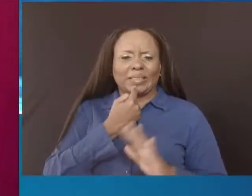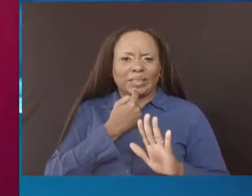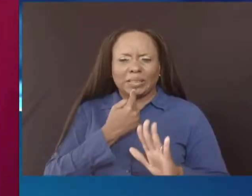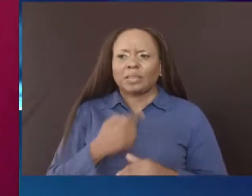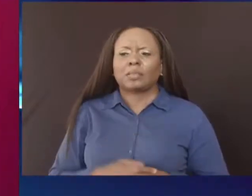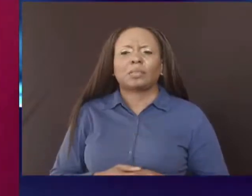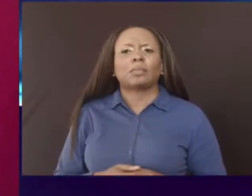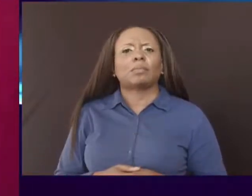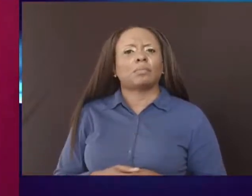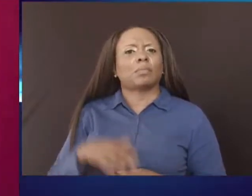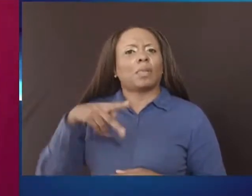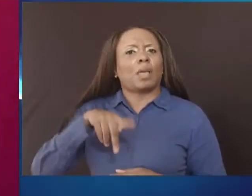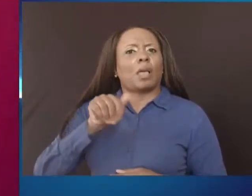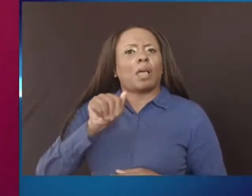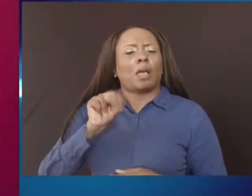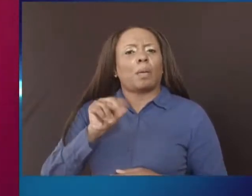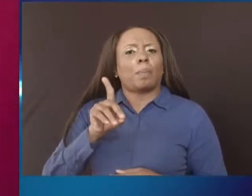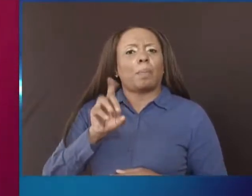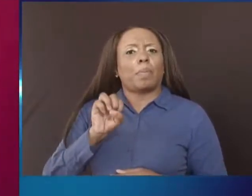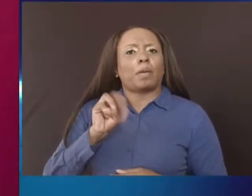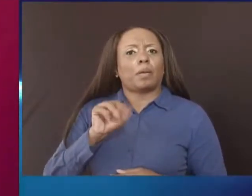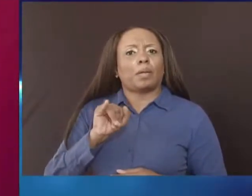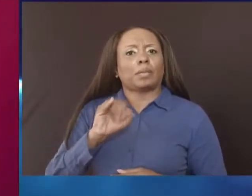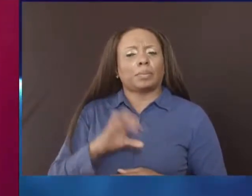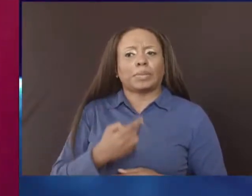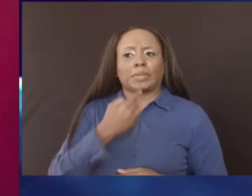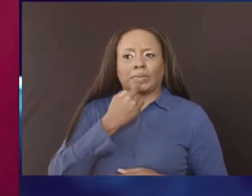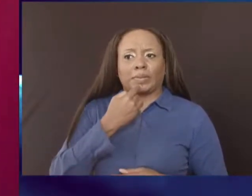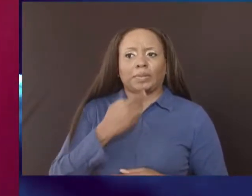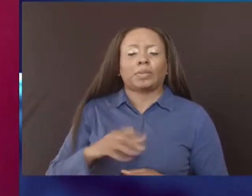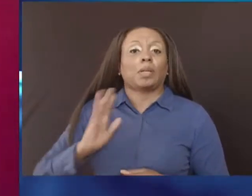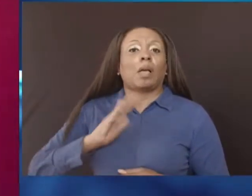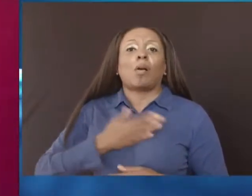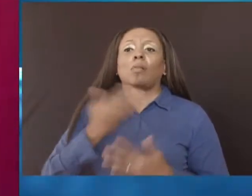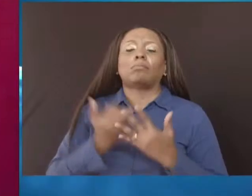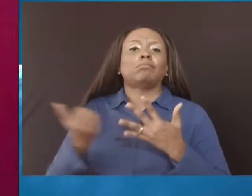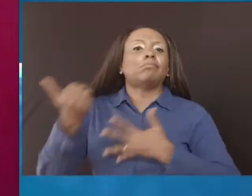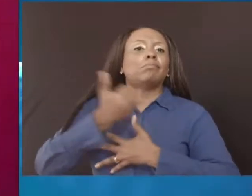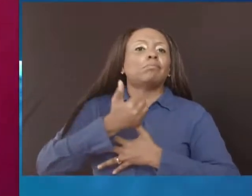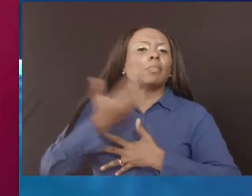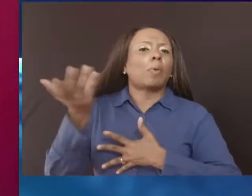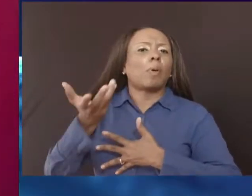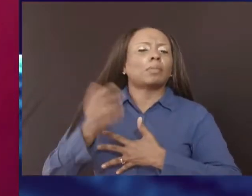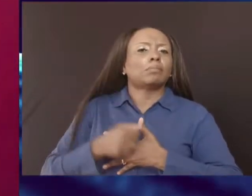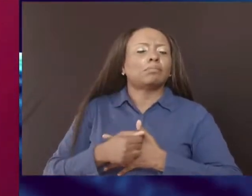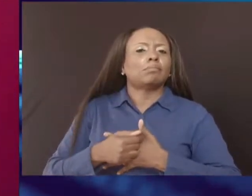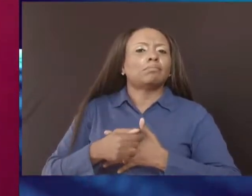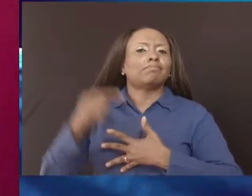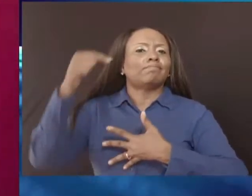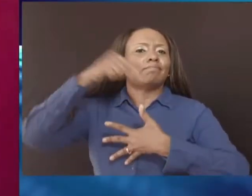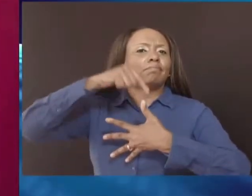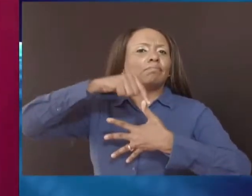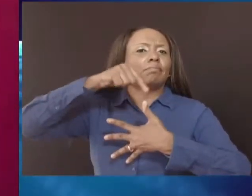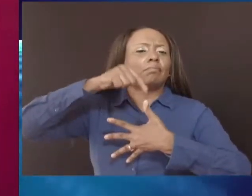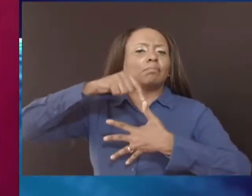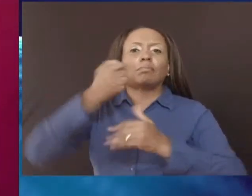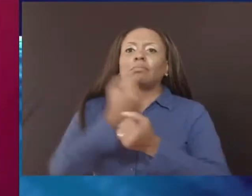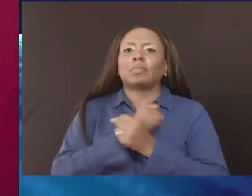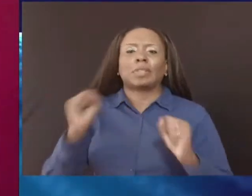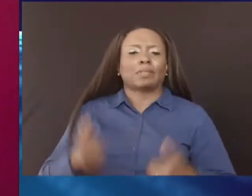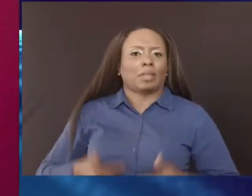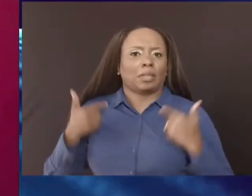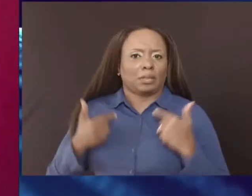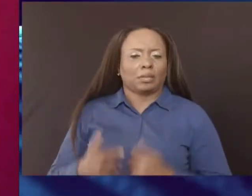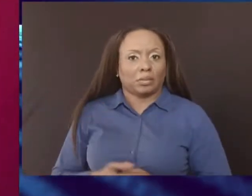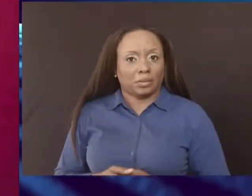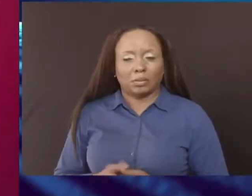This pandemic is a deadly pandemic. Our priority is to save lives. We are going to save lives if